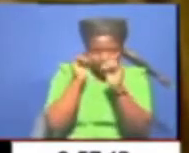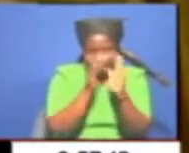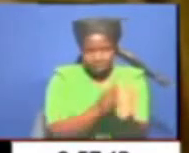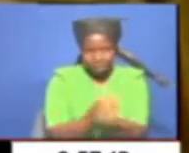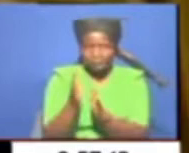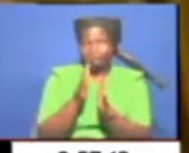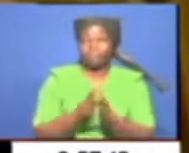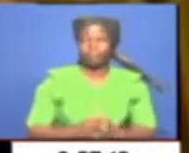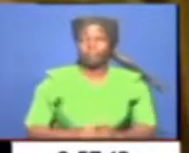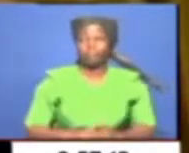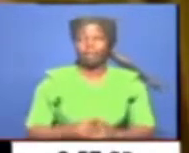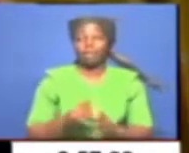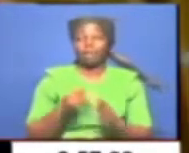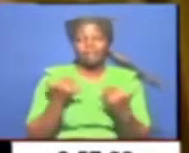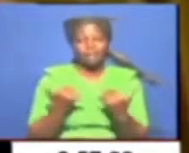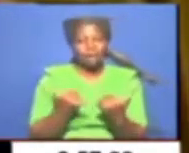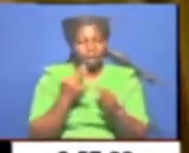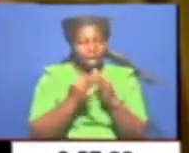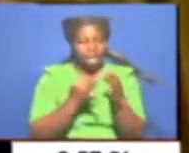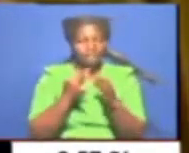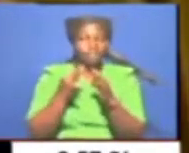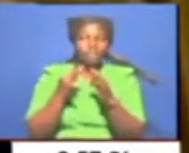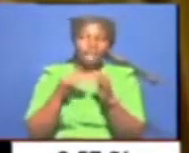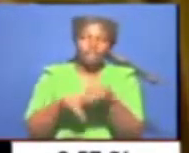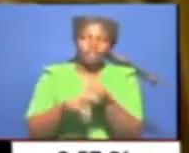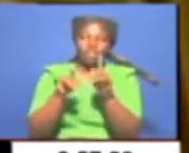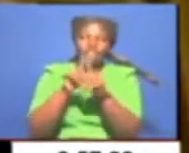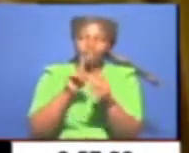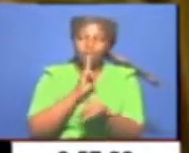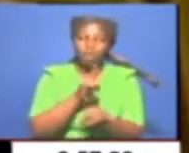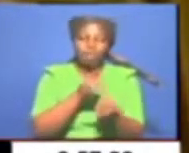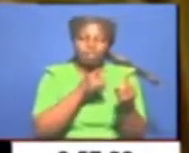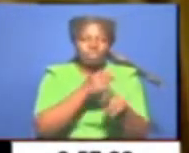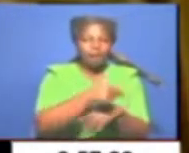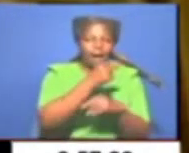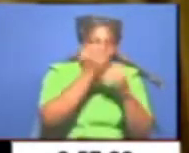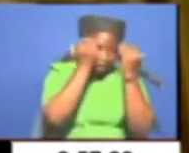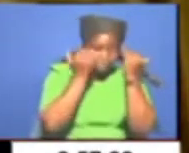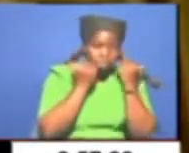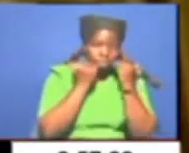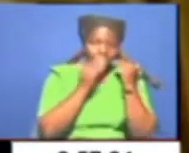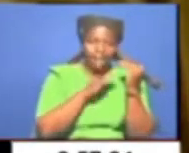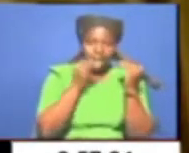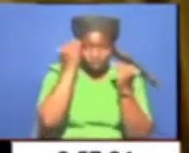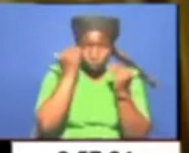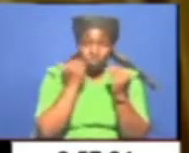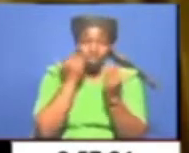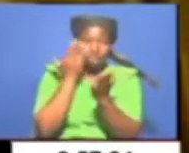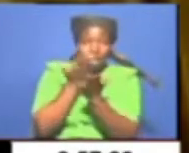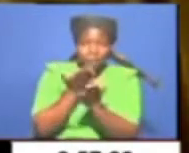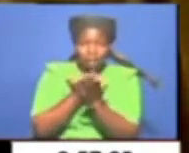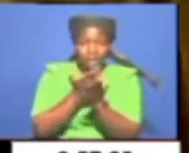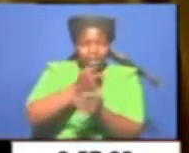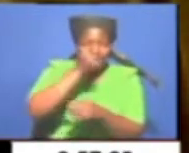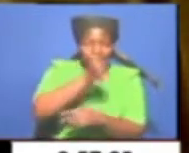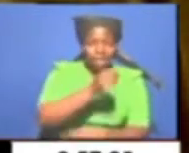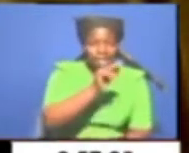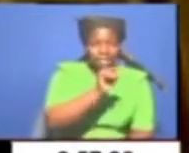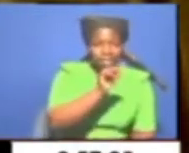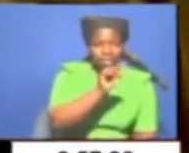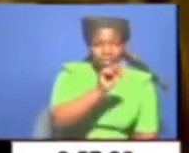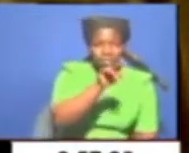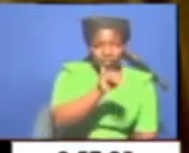Now, if I rely on that particular order from the High Court and the Court of Appeal, Justices Ngugi and Odunga can actually go ahead and